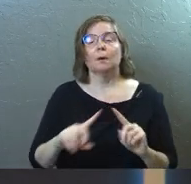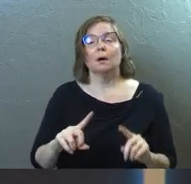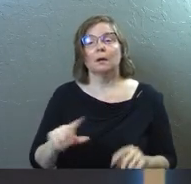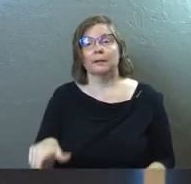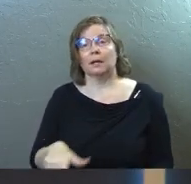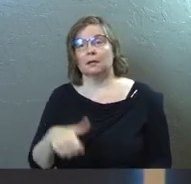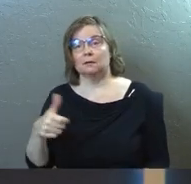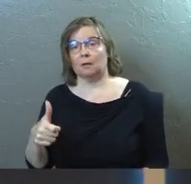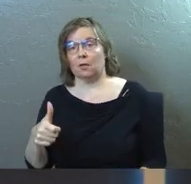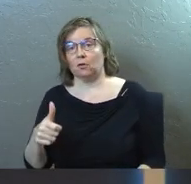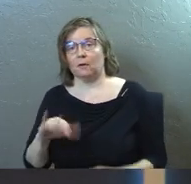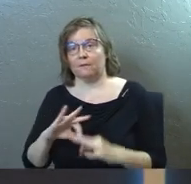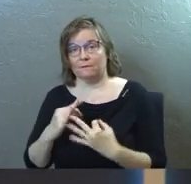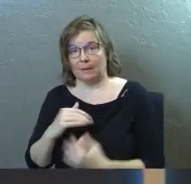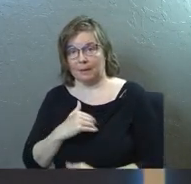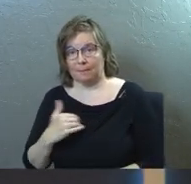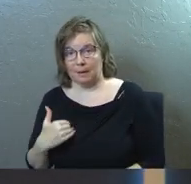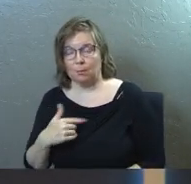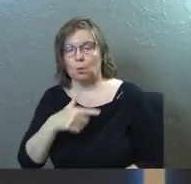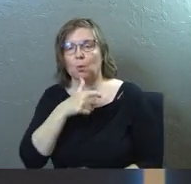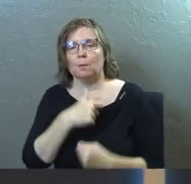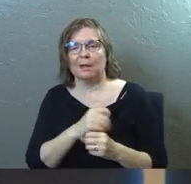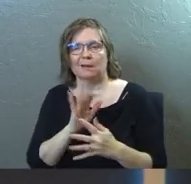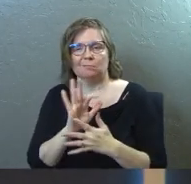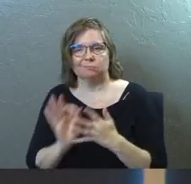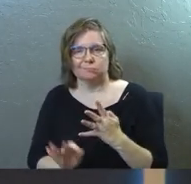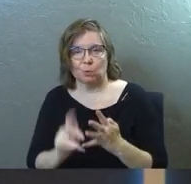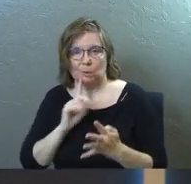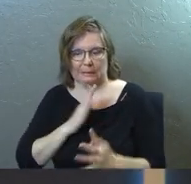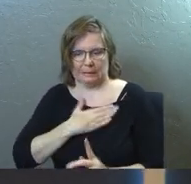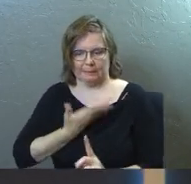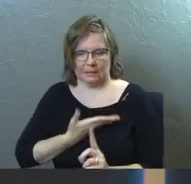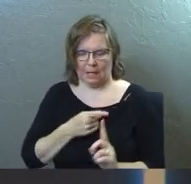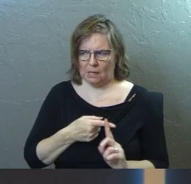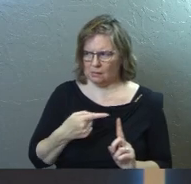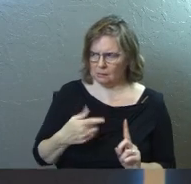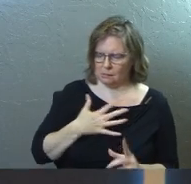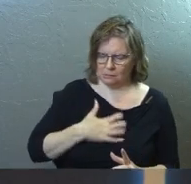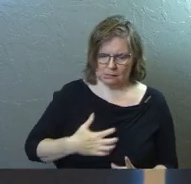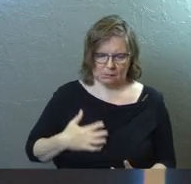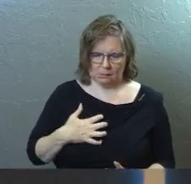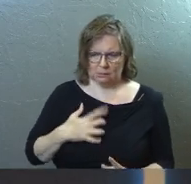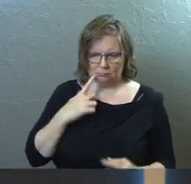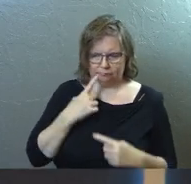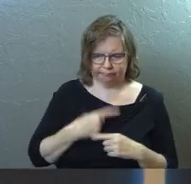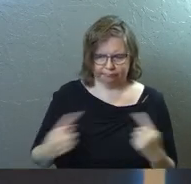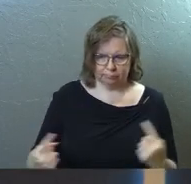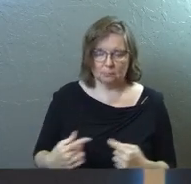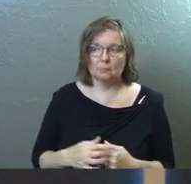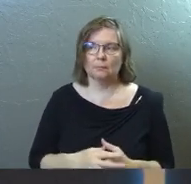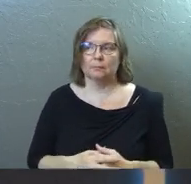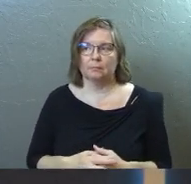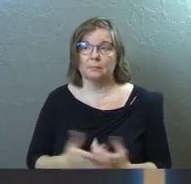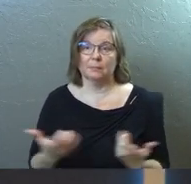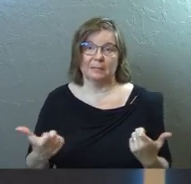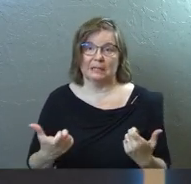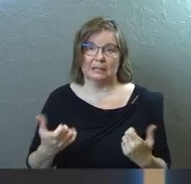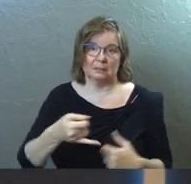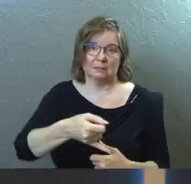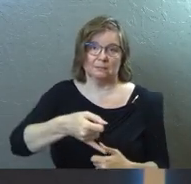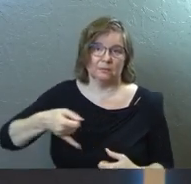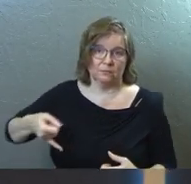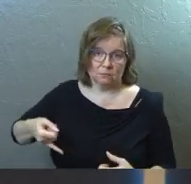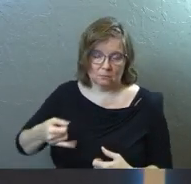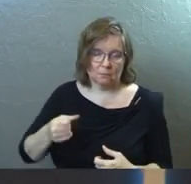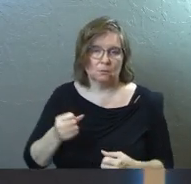was another member of our family who made some choices that really upset them, they disagreed with. Yeah, big division was